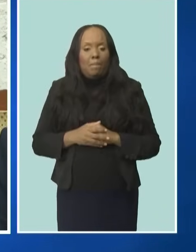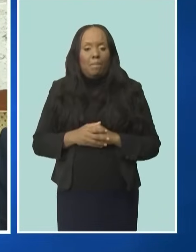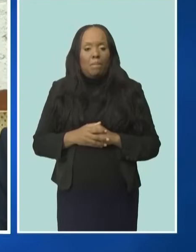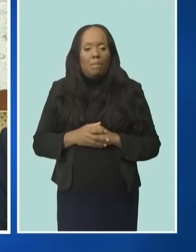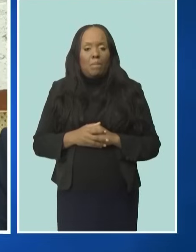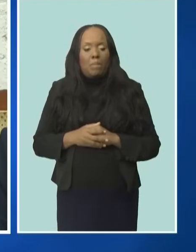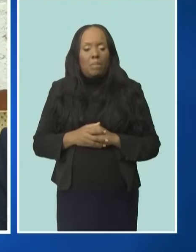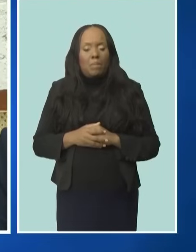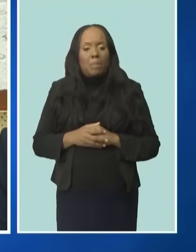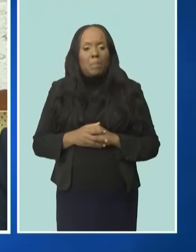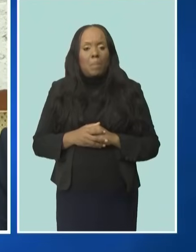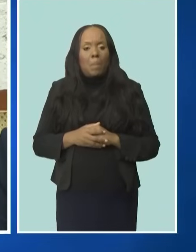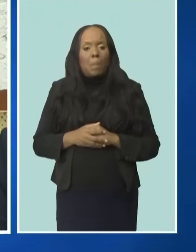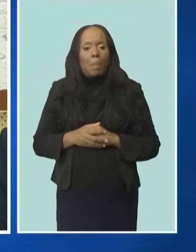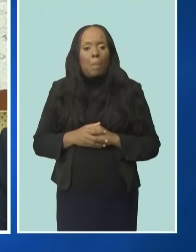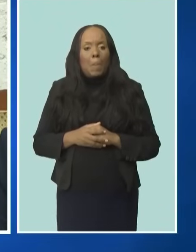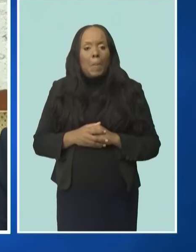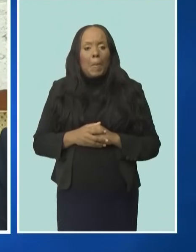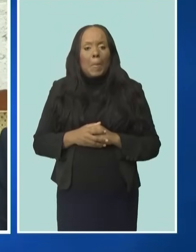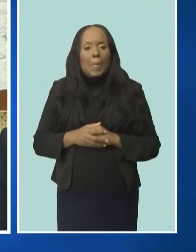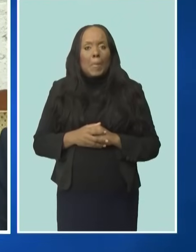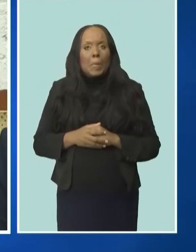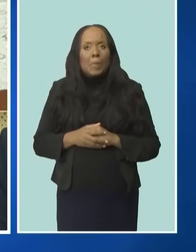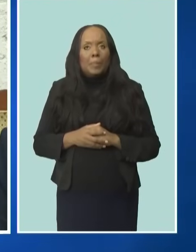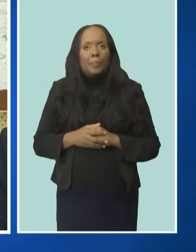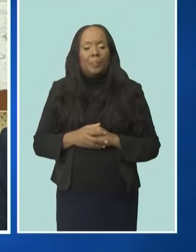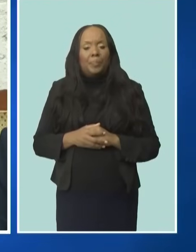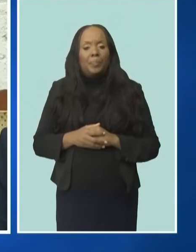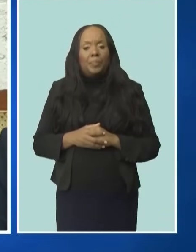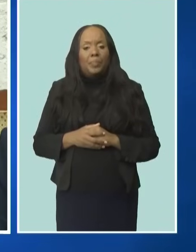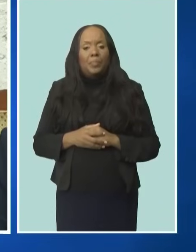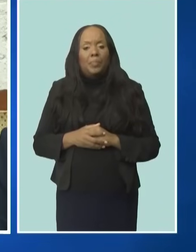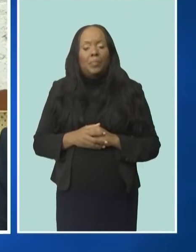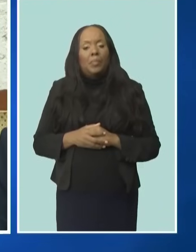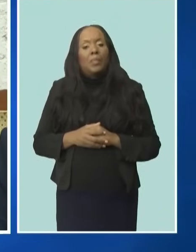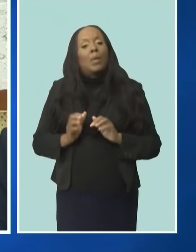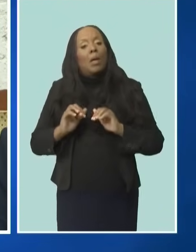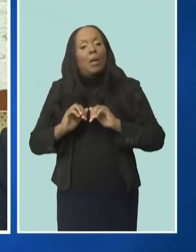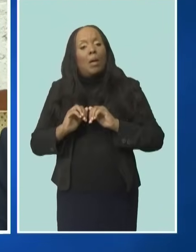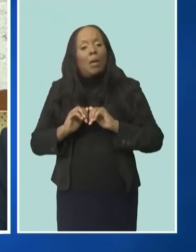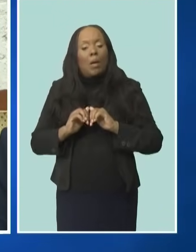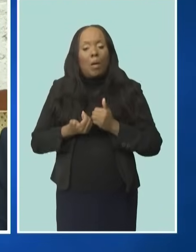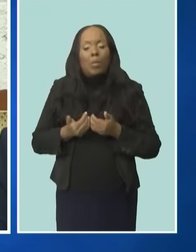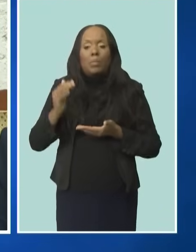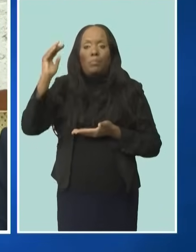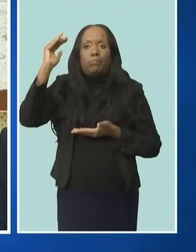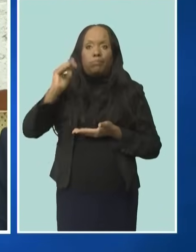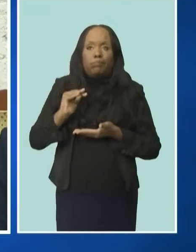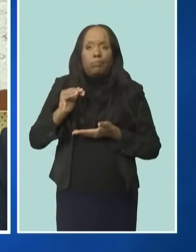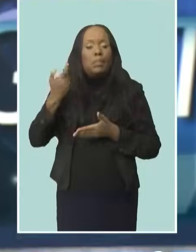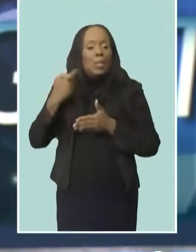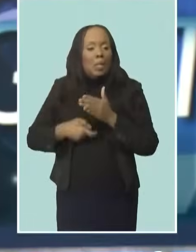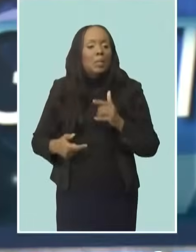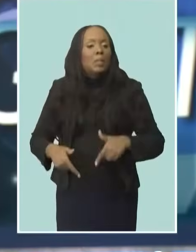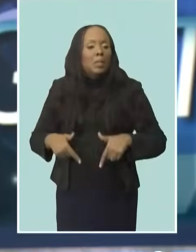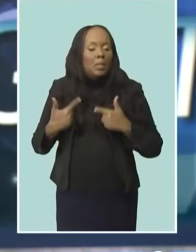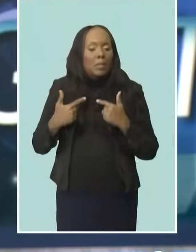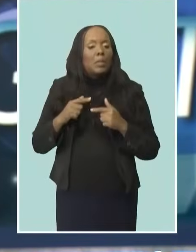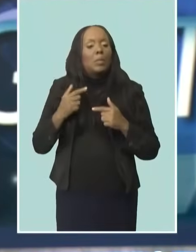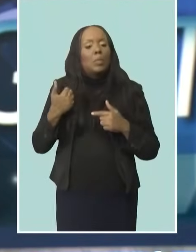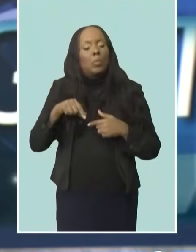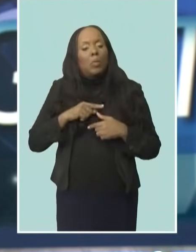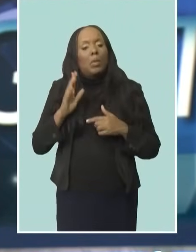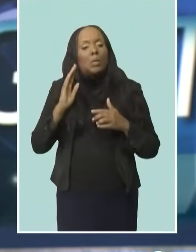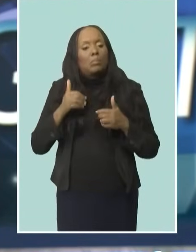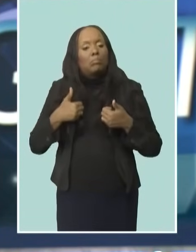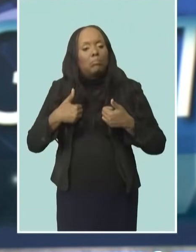will genuinely cause cost of living to rise, and we're committed to continuing those efforts. Member of